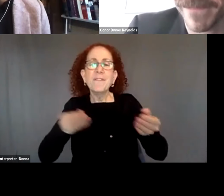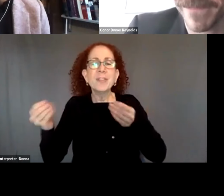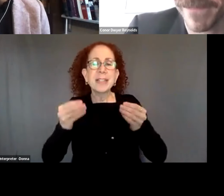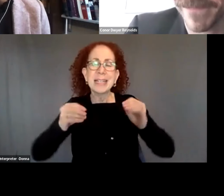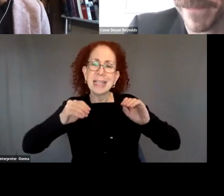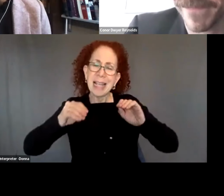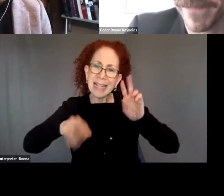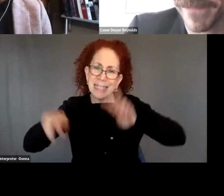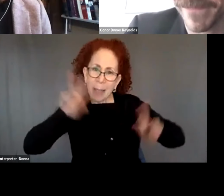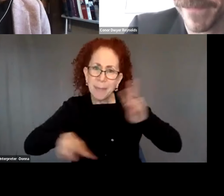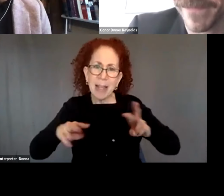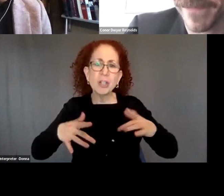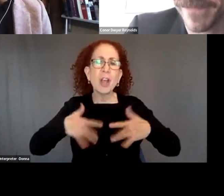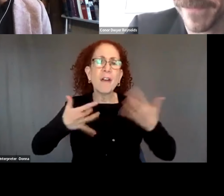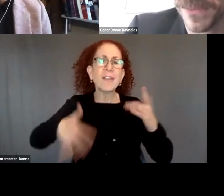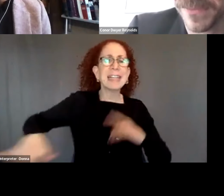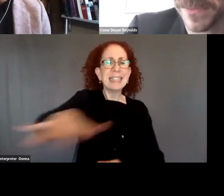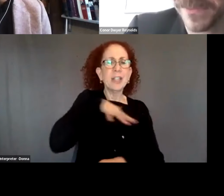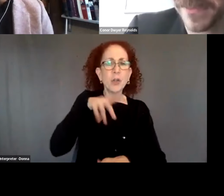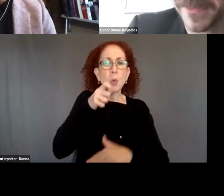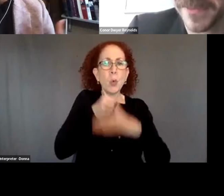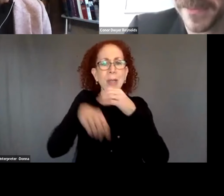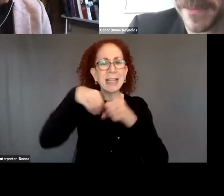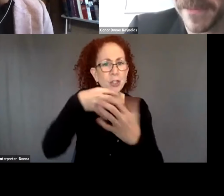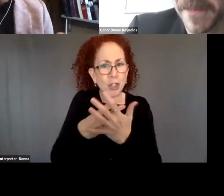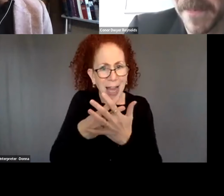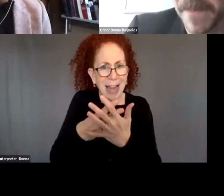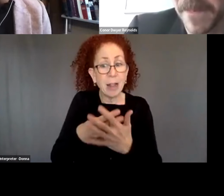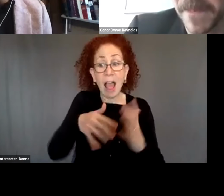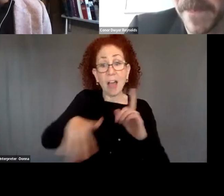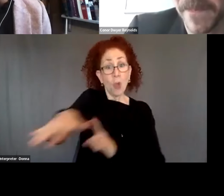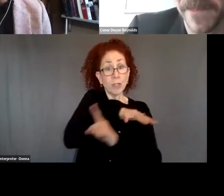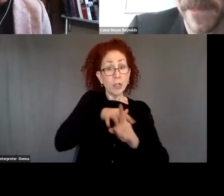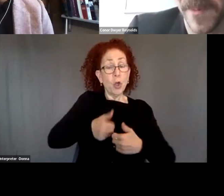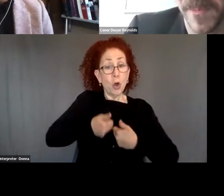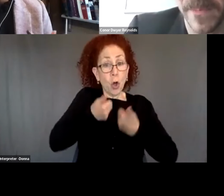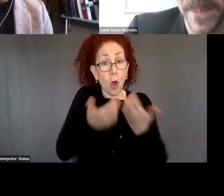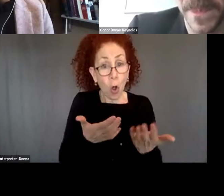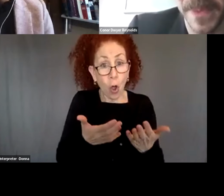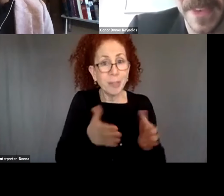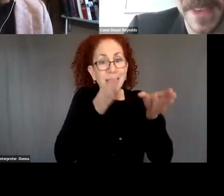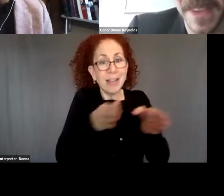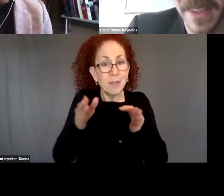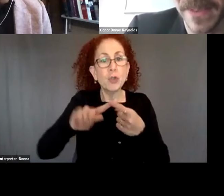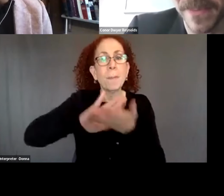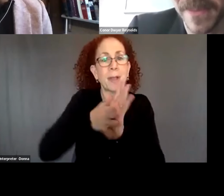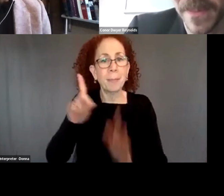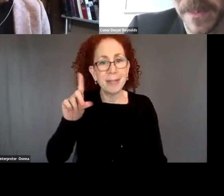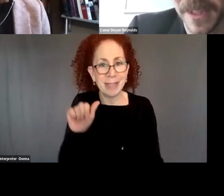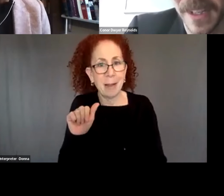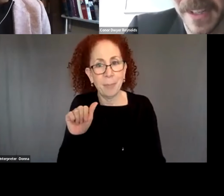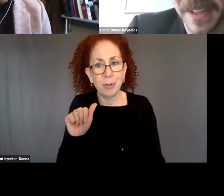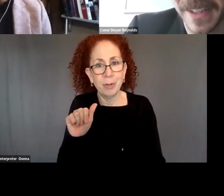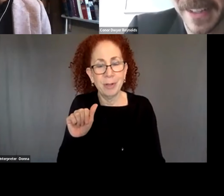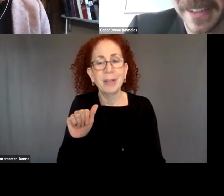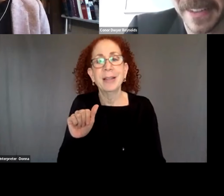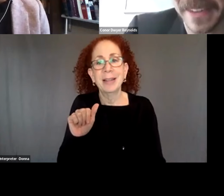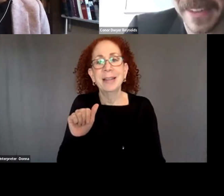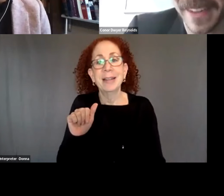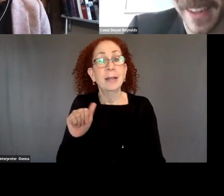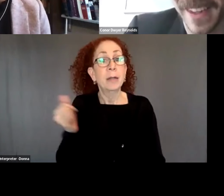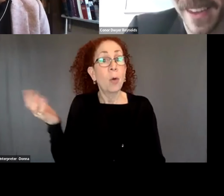prison or jail and how those prison conditions produce disablement and are in a large part produced by